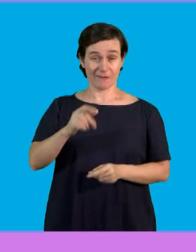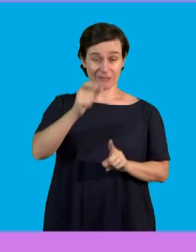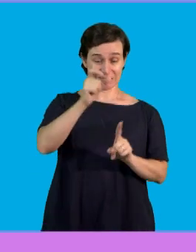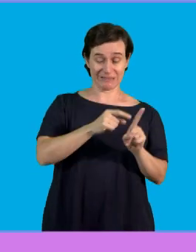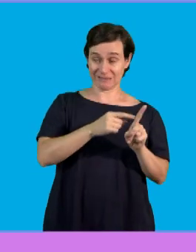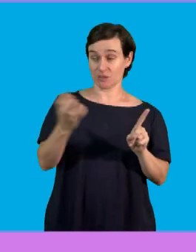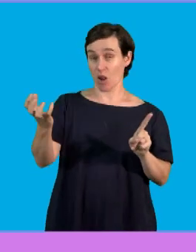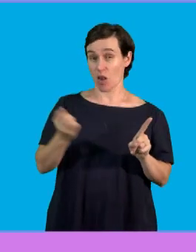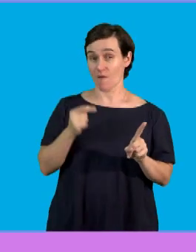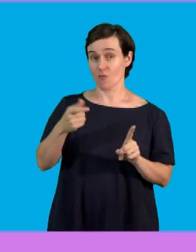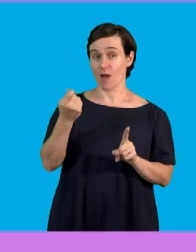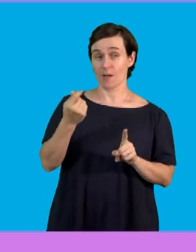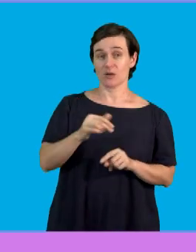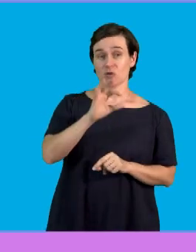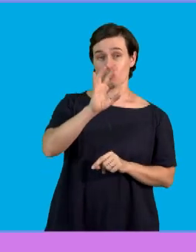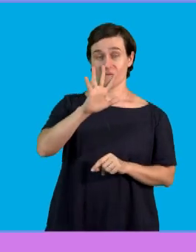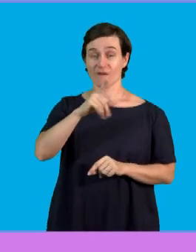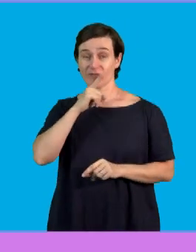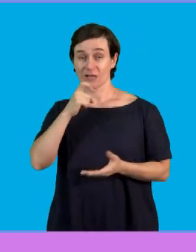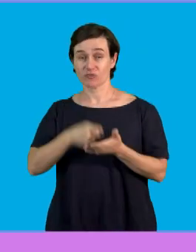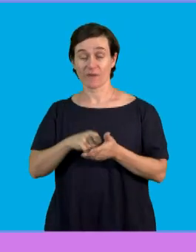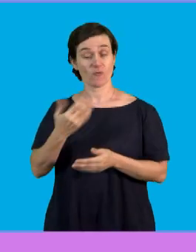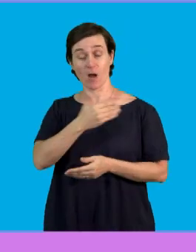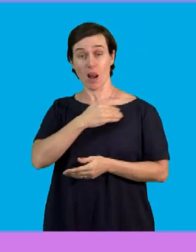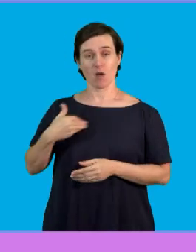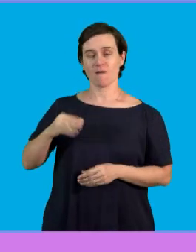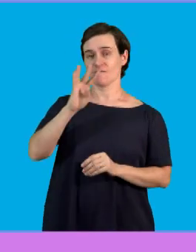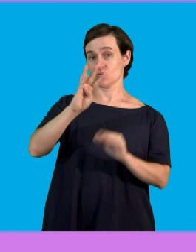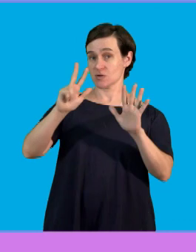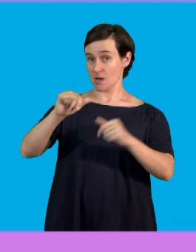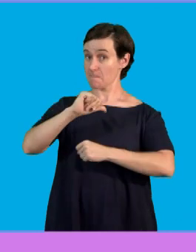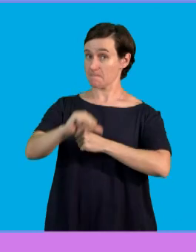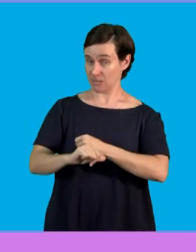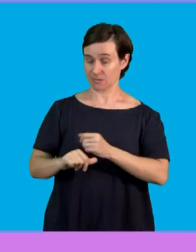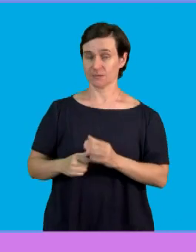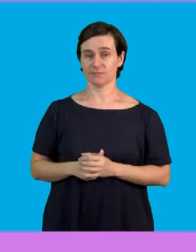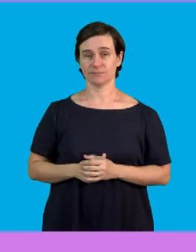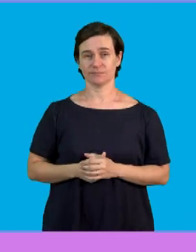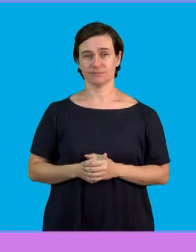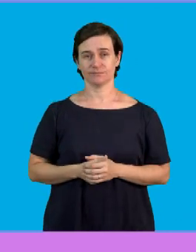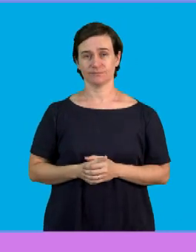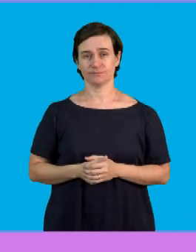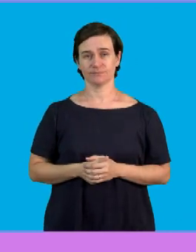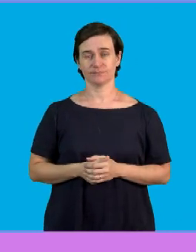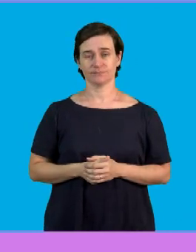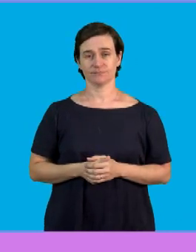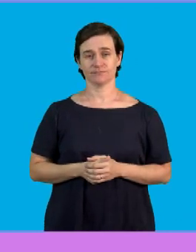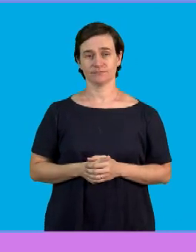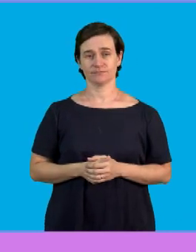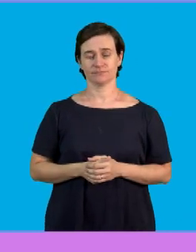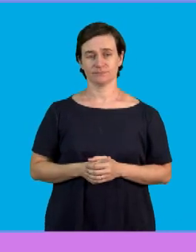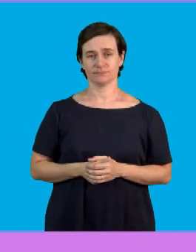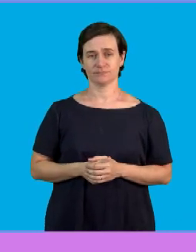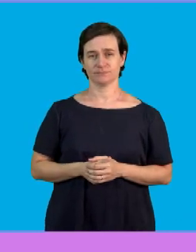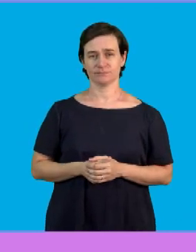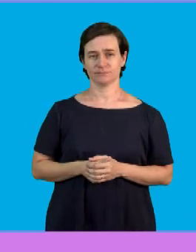the loan of 35,000 was taken over 48 months. So now we have